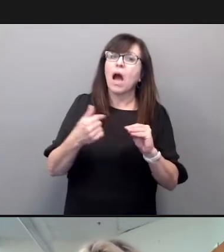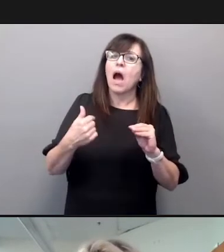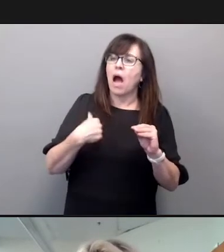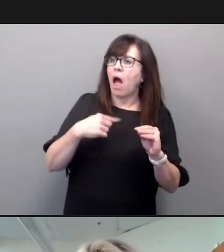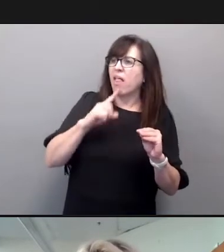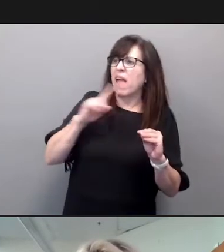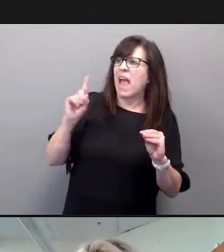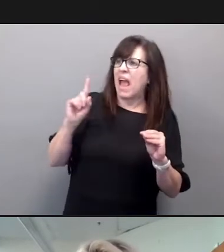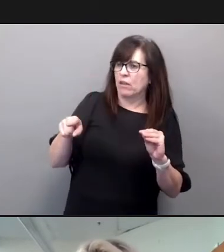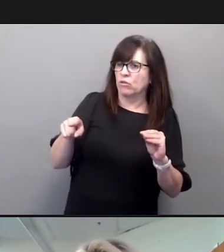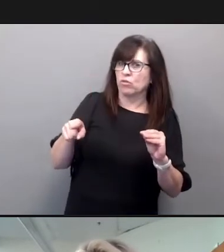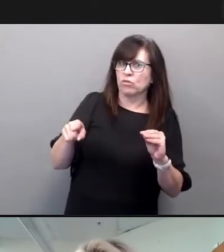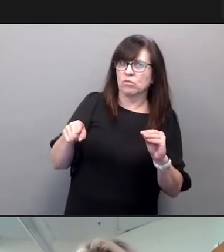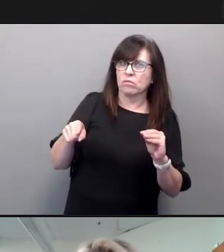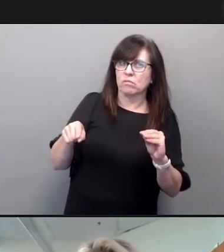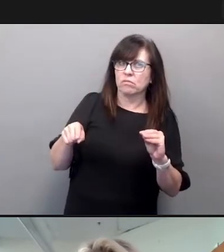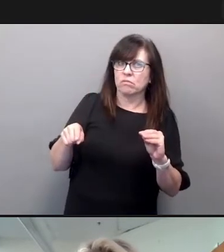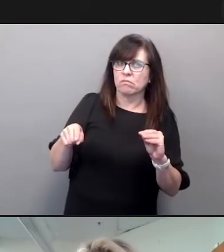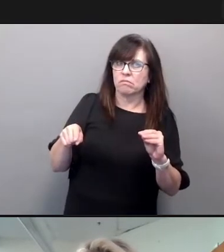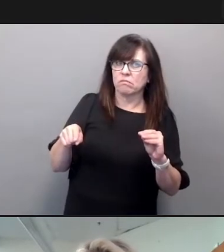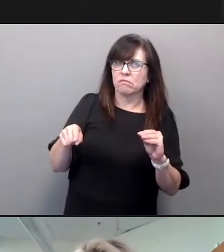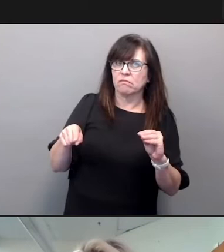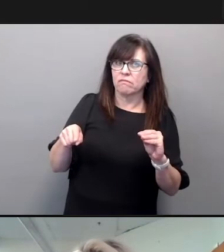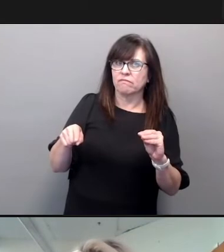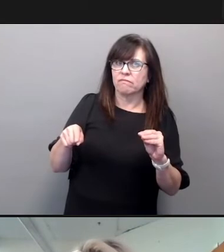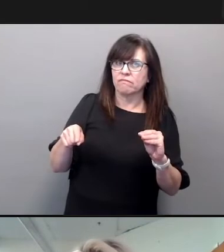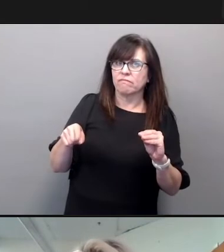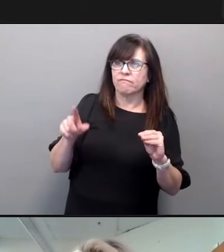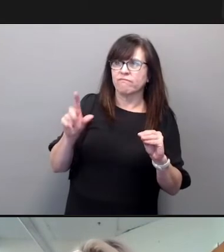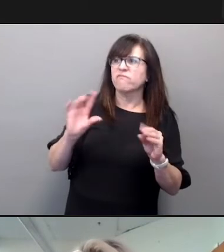that and follow up.